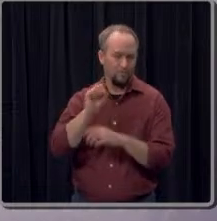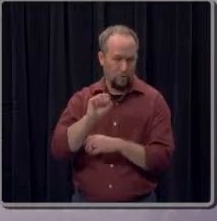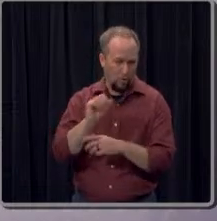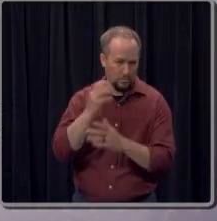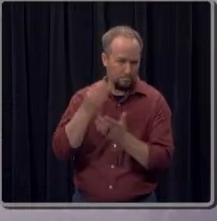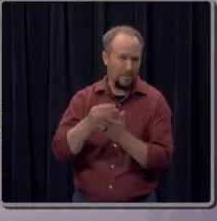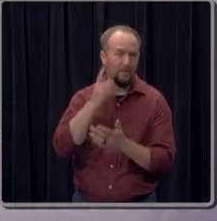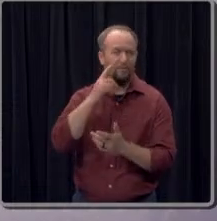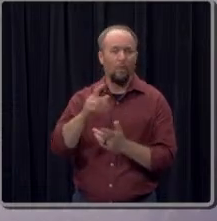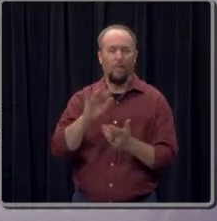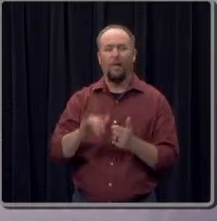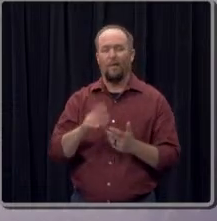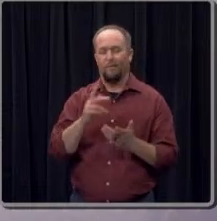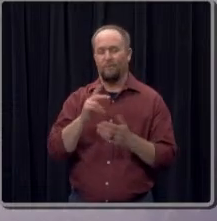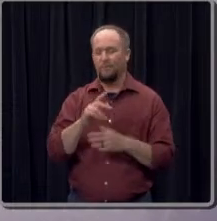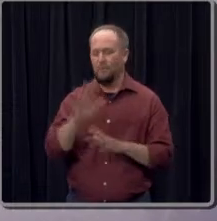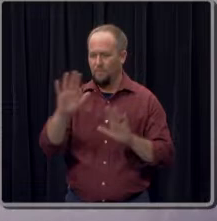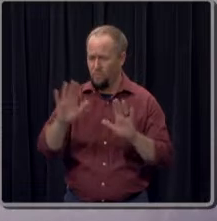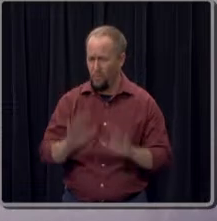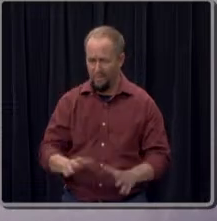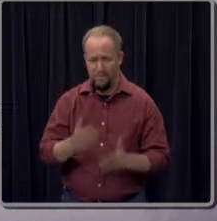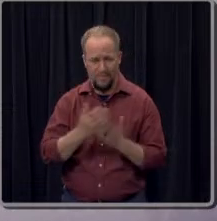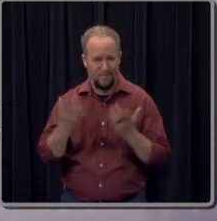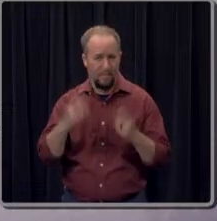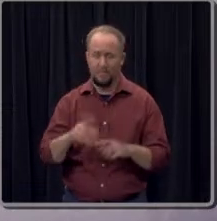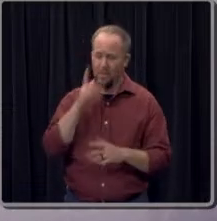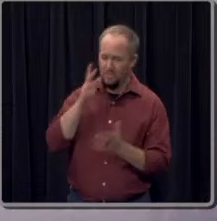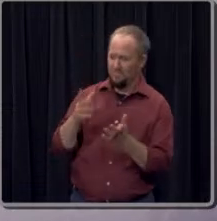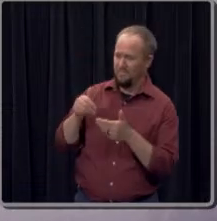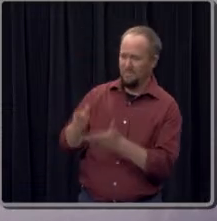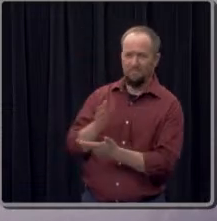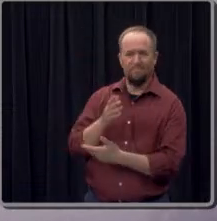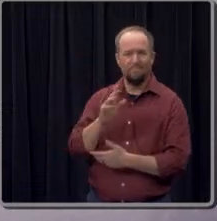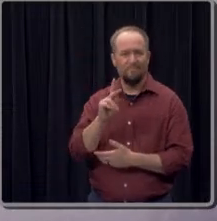of celebrations and wonderful things happening there. So I'll let Kim tell you all about it.